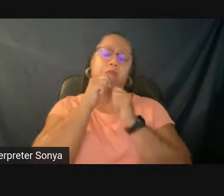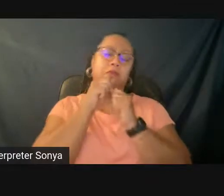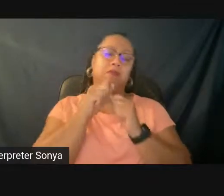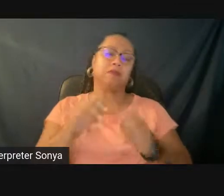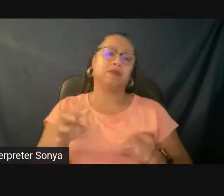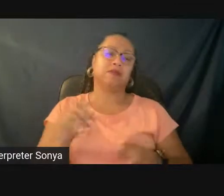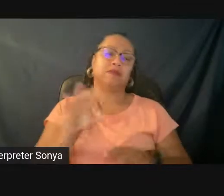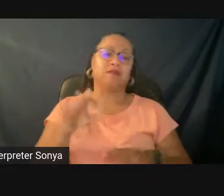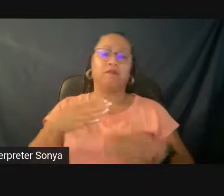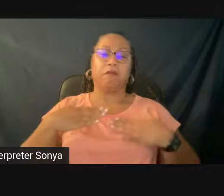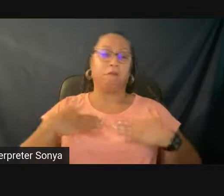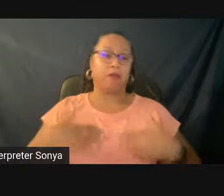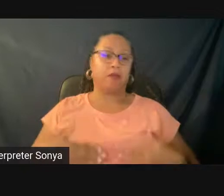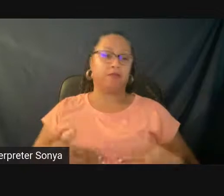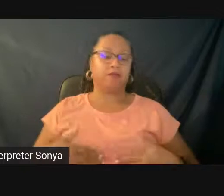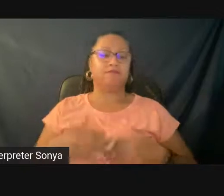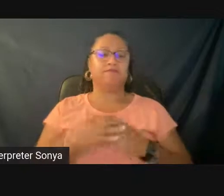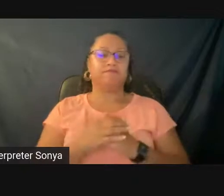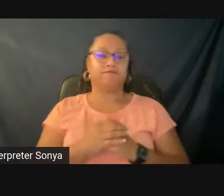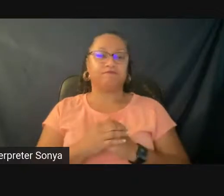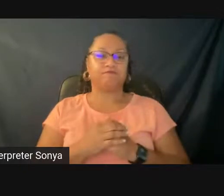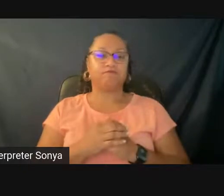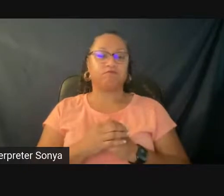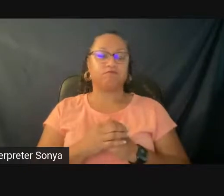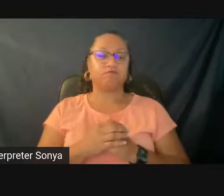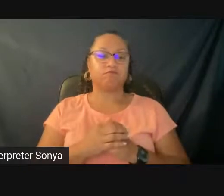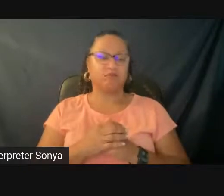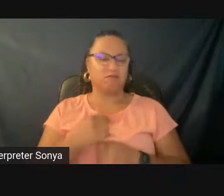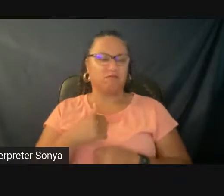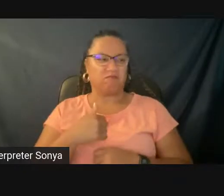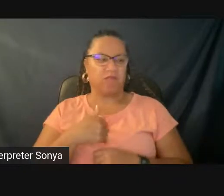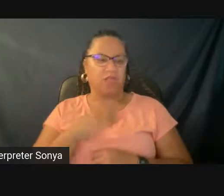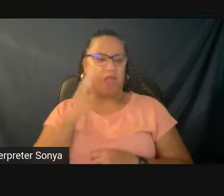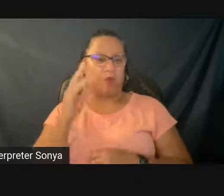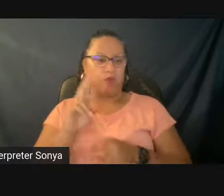body. And I'm going to use that